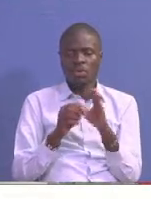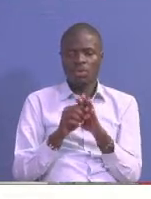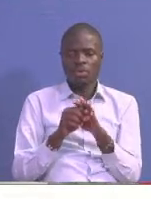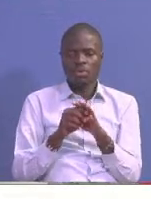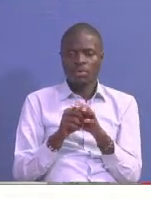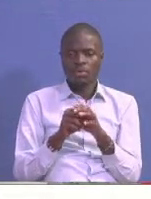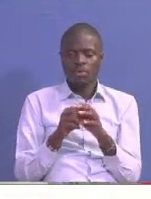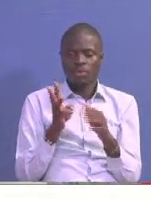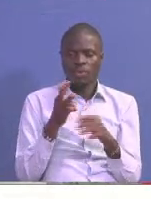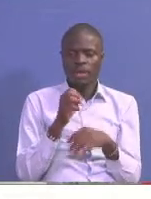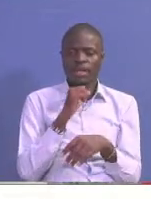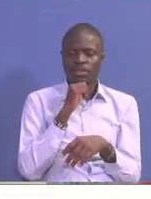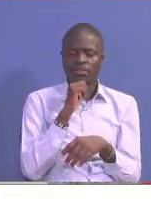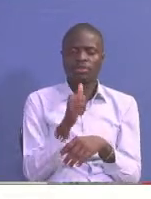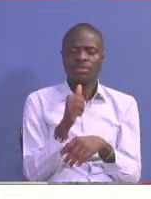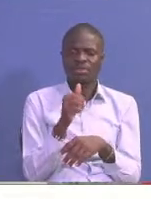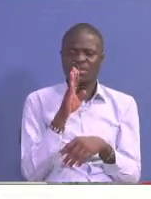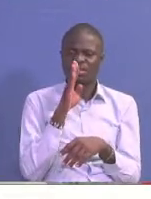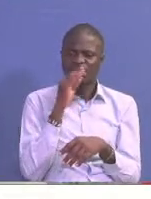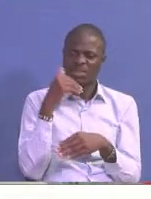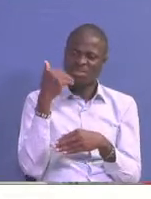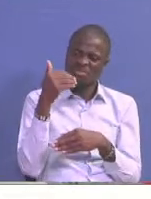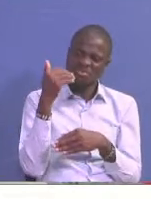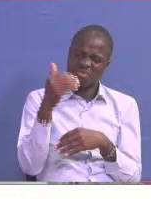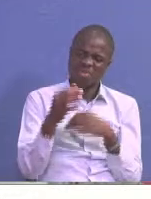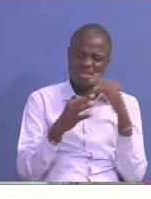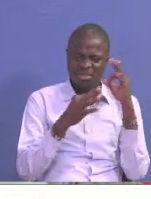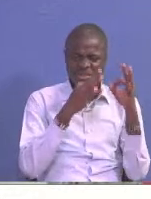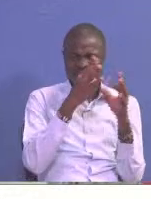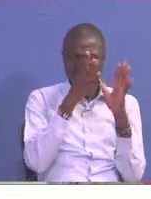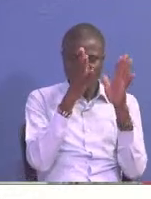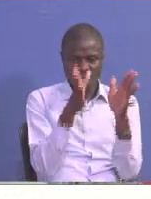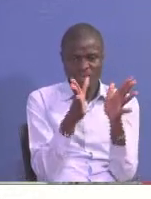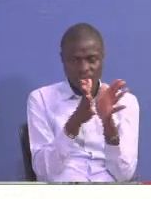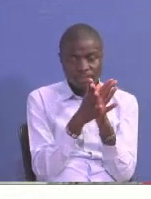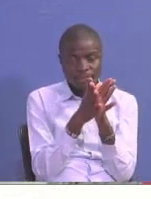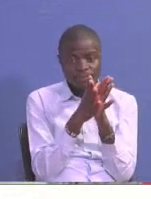cannot always be followers.